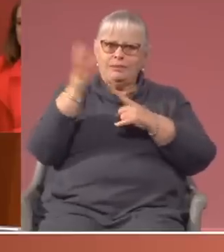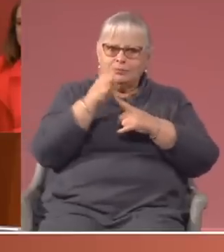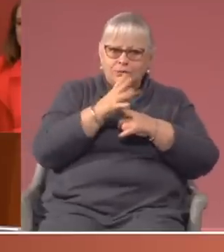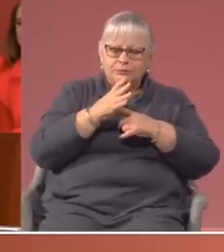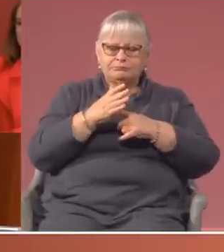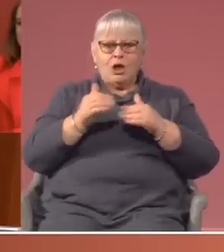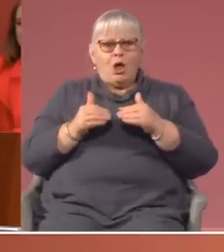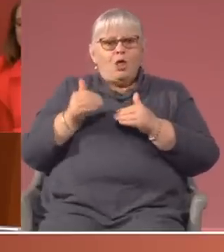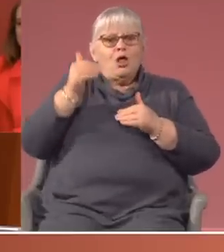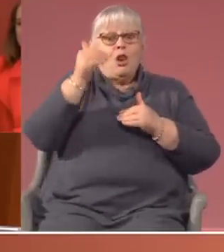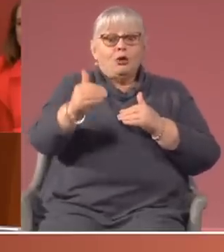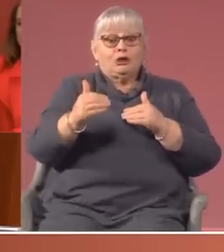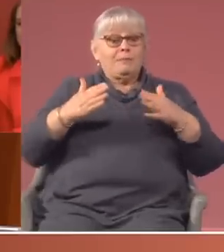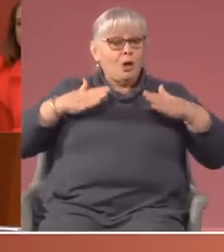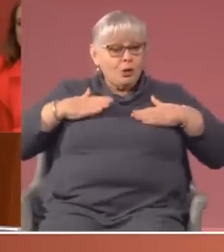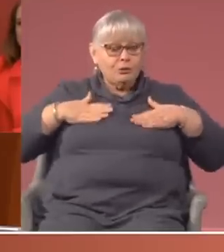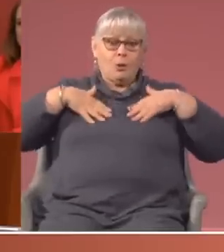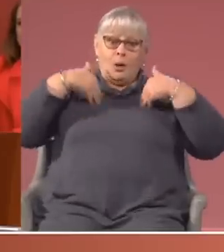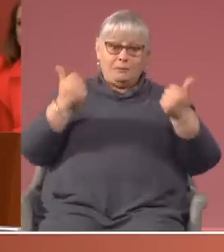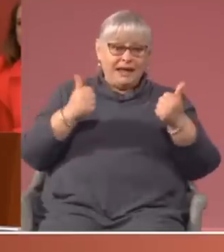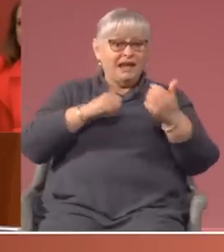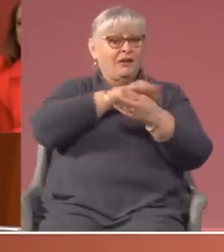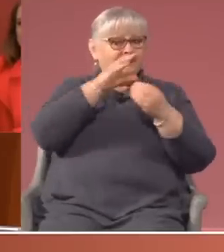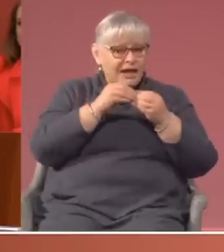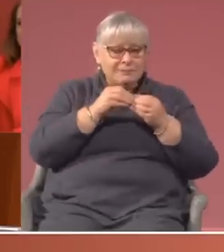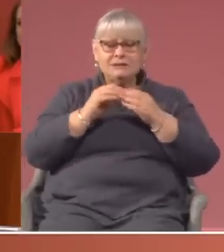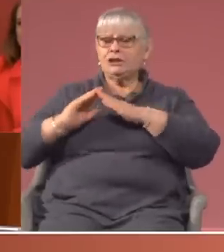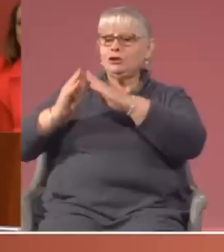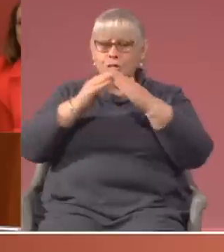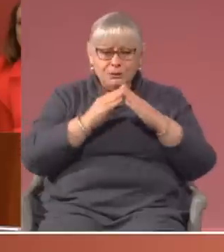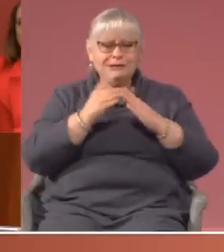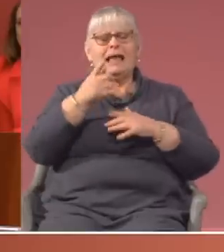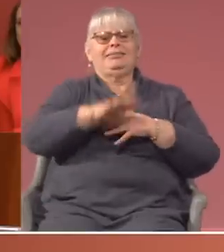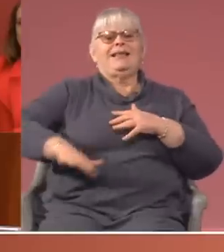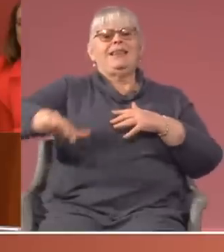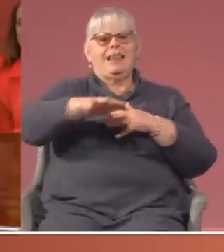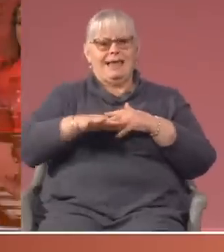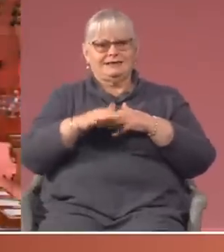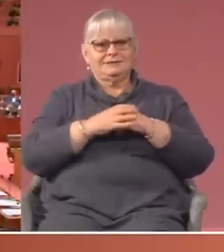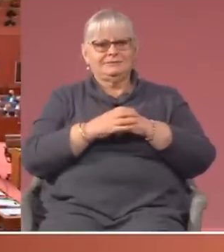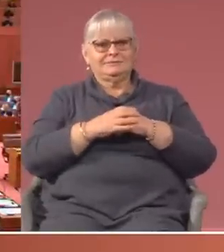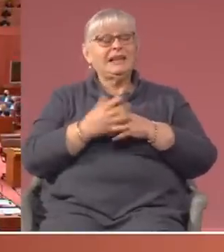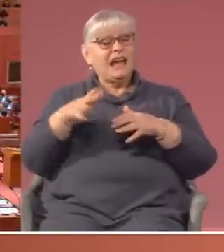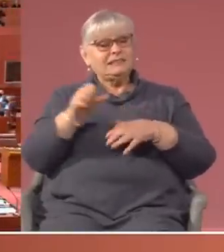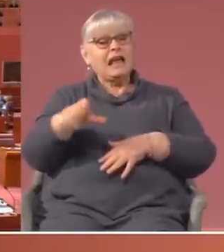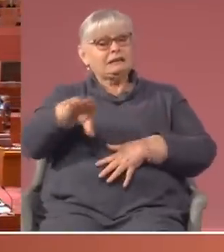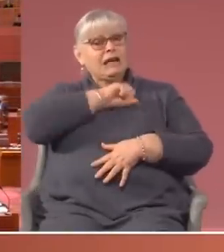long-term health and well-being of our families, our communities, and our land. This takes courage and